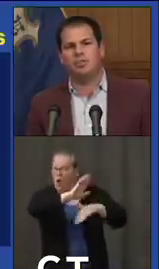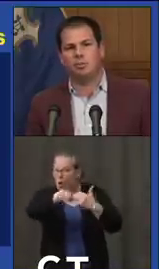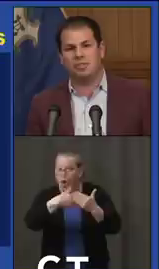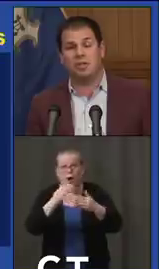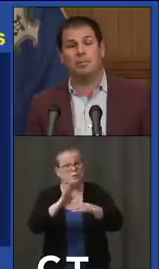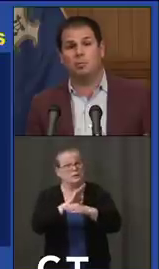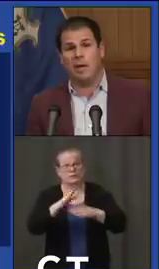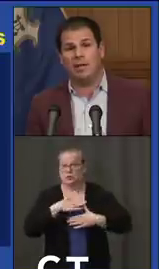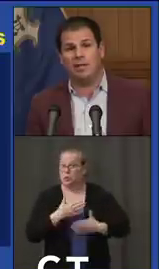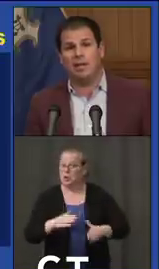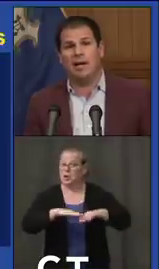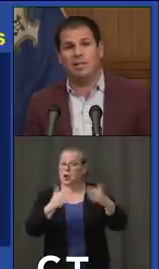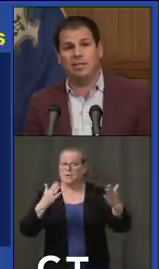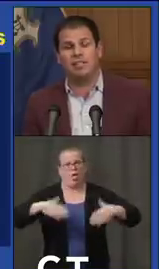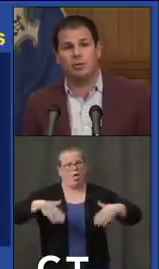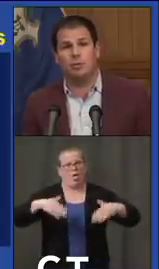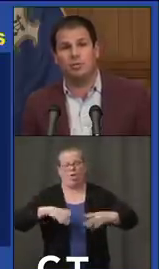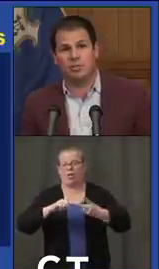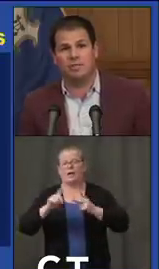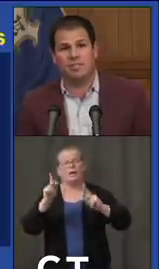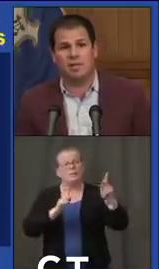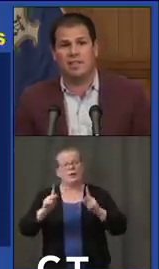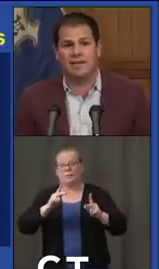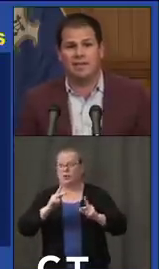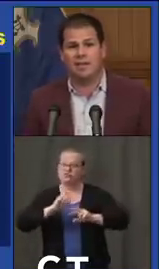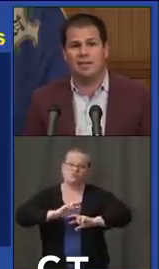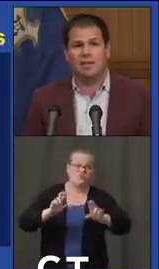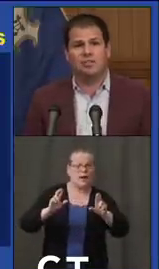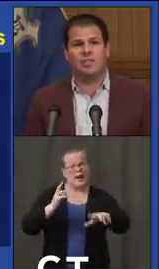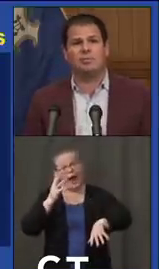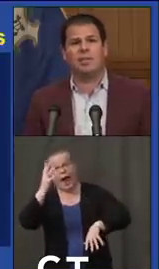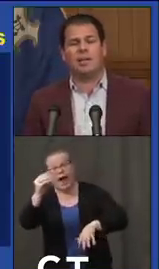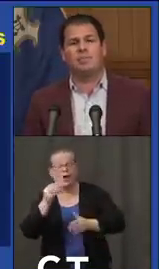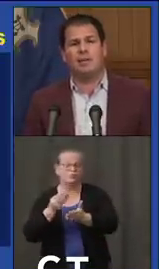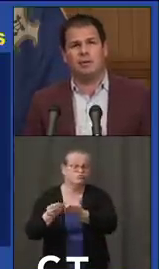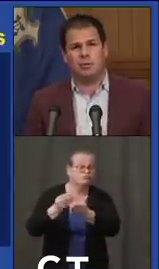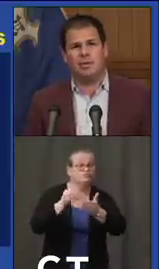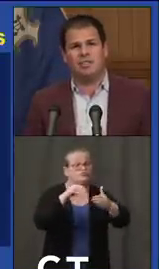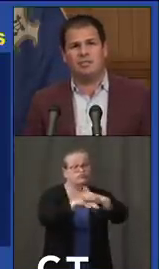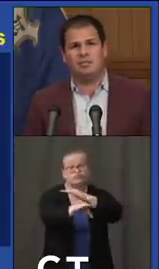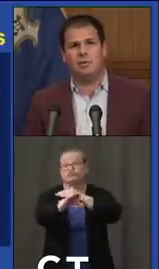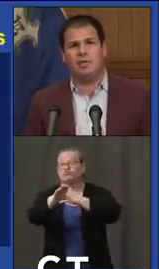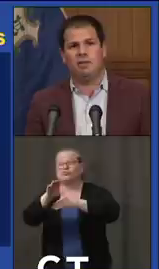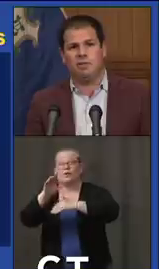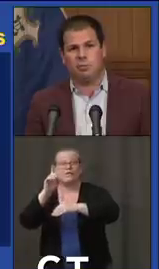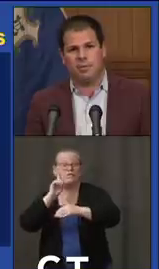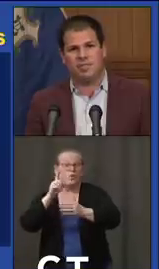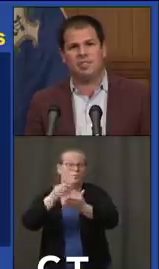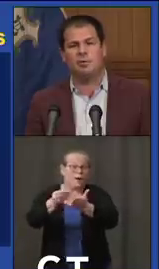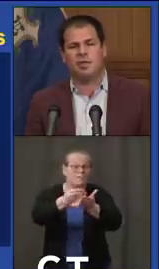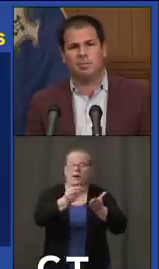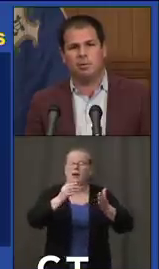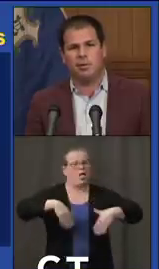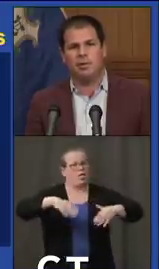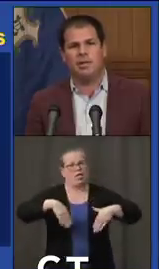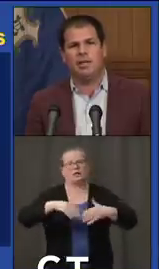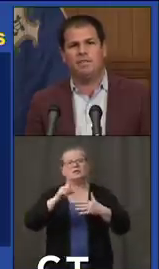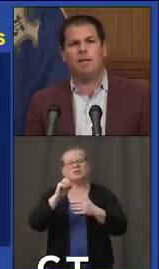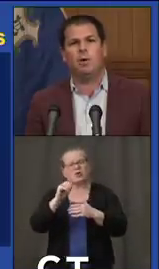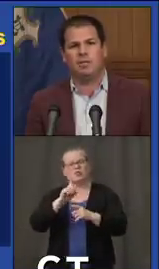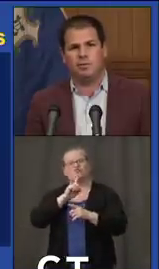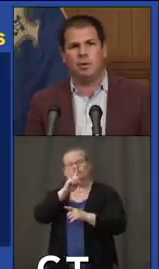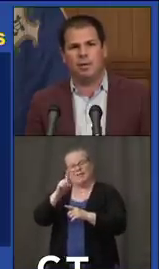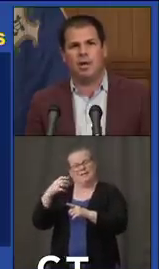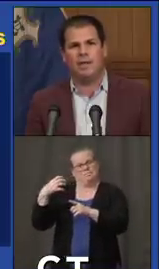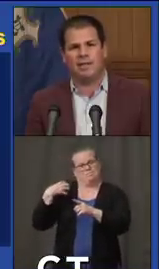all consumers are going to be ready to consume those services on that date. So this really comes down to choice for the individual business, for the employer, if